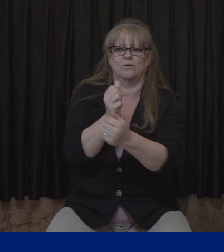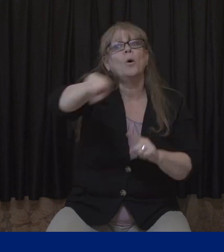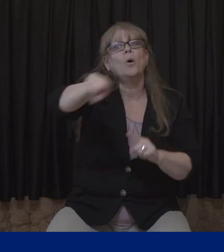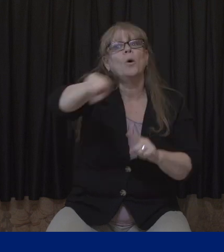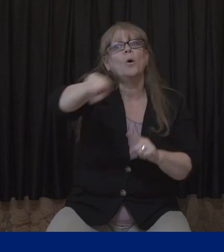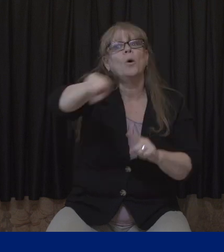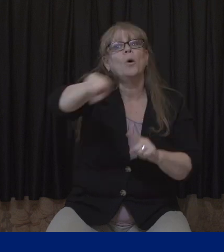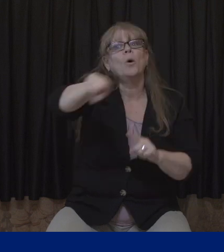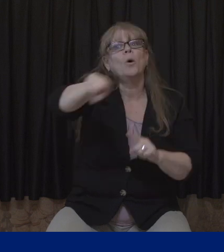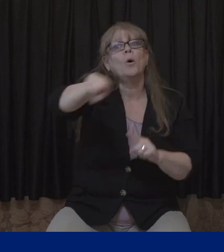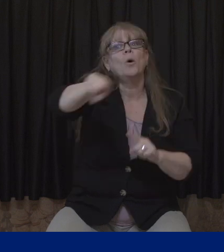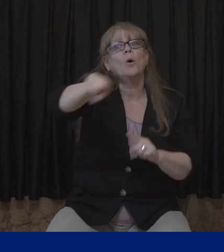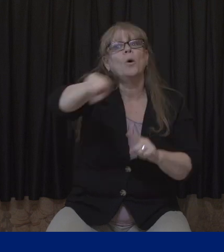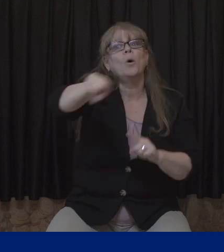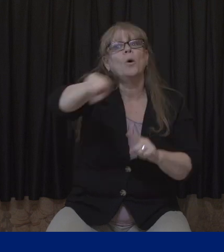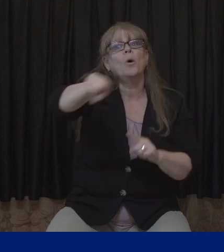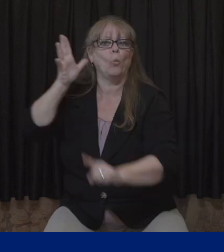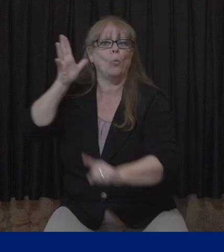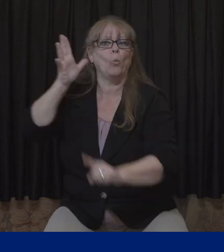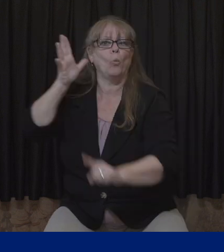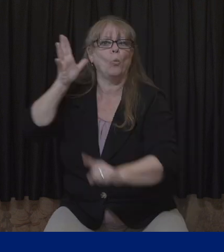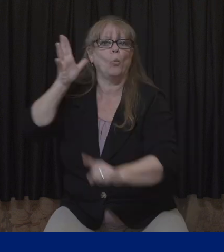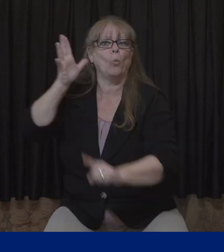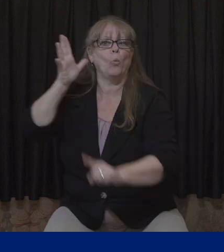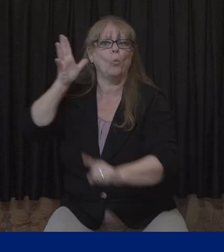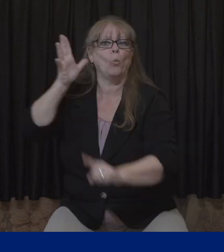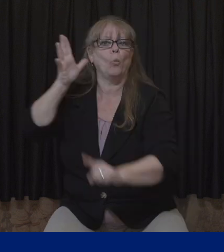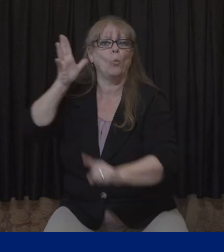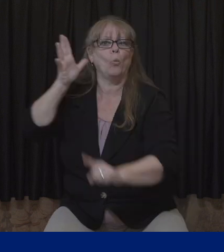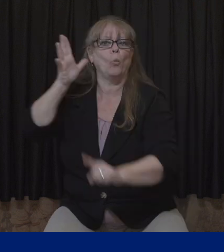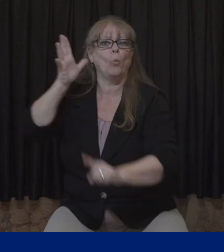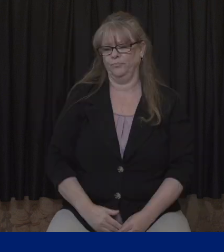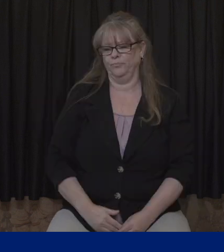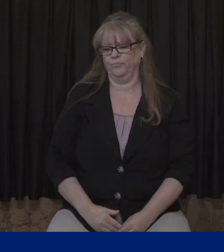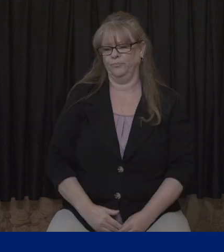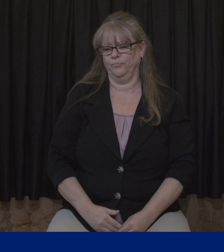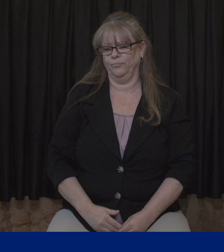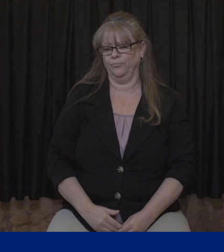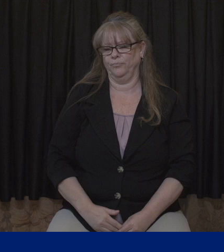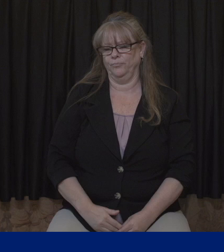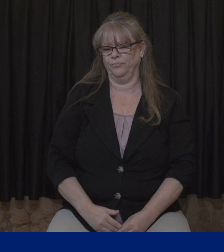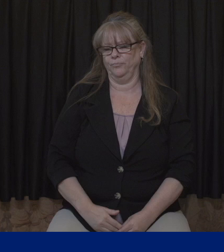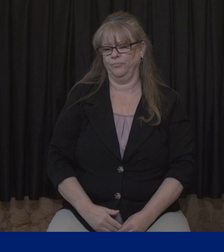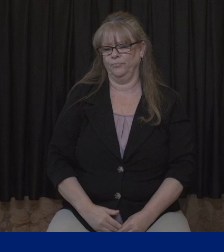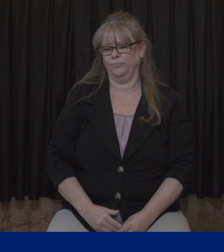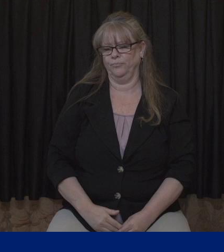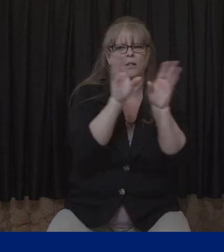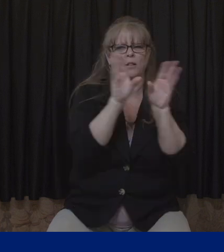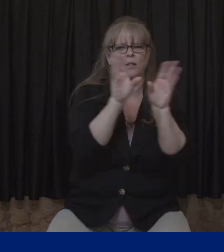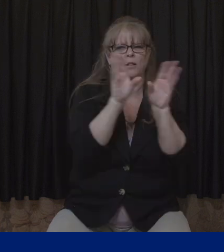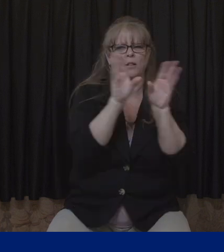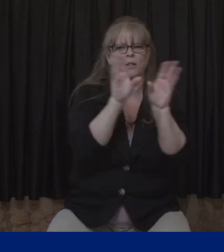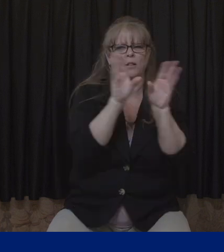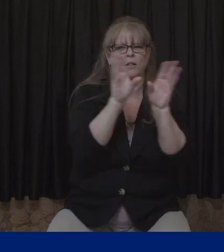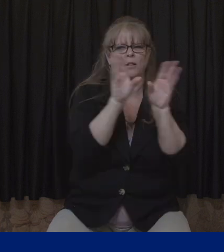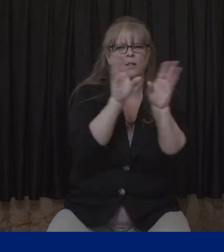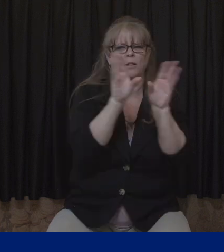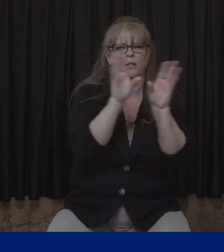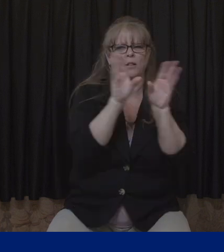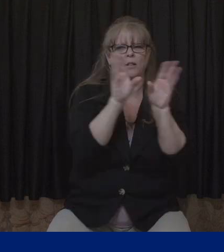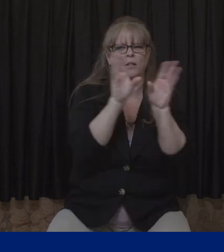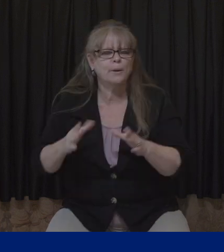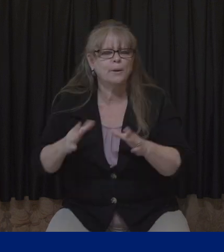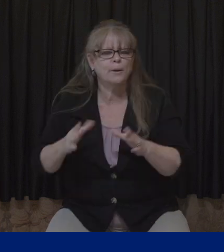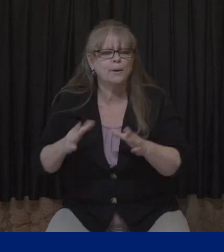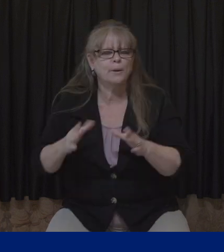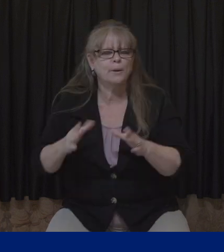medical professionals, with public health leaders, with workers, with business people, with local officials from all over the state. And I strongly believe